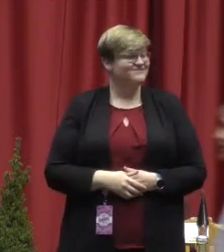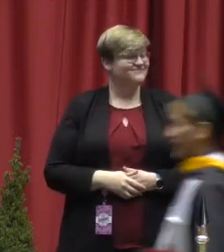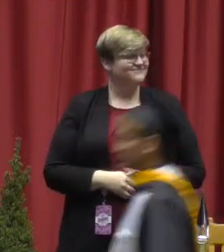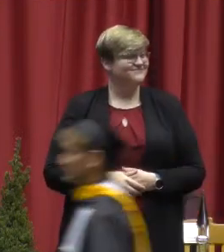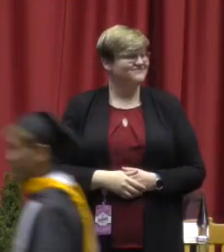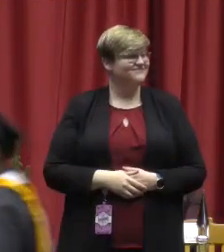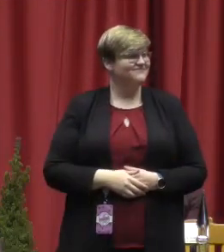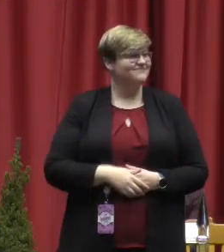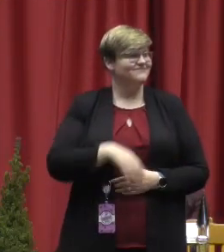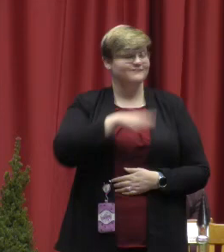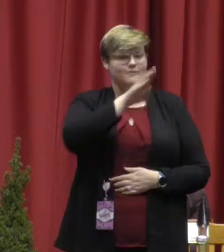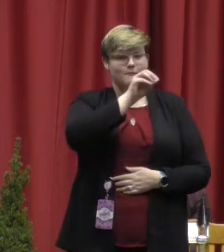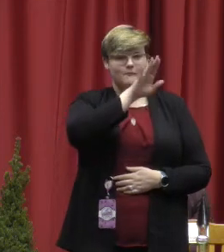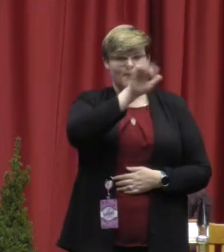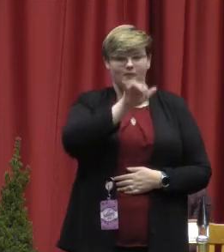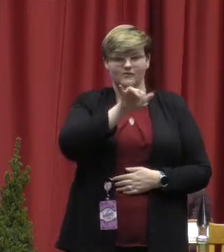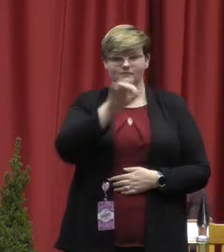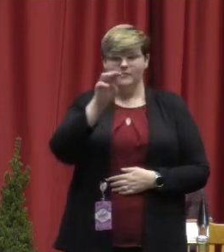Bobby McMullen.